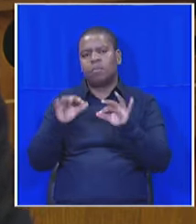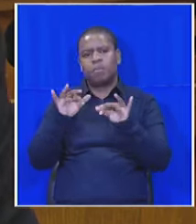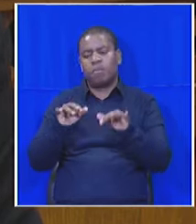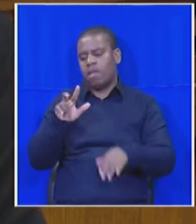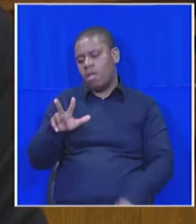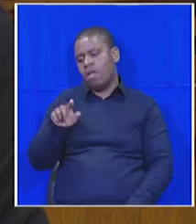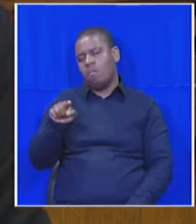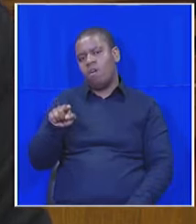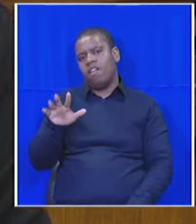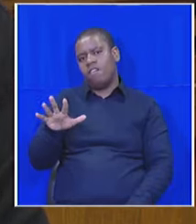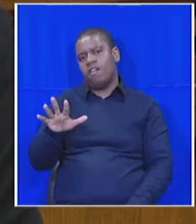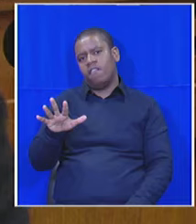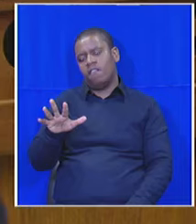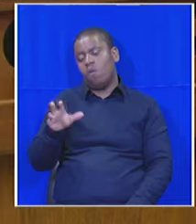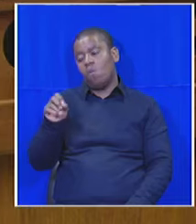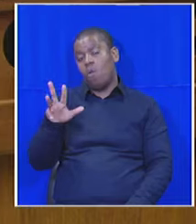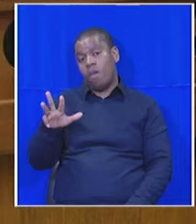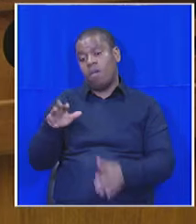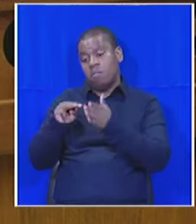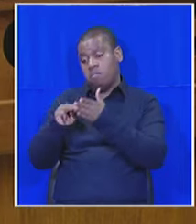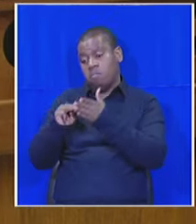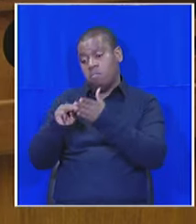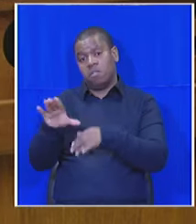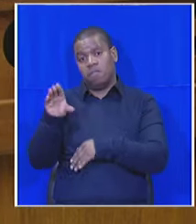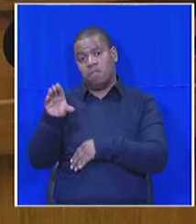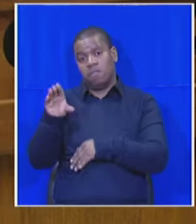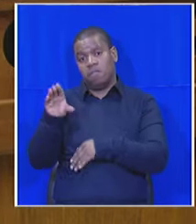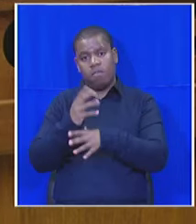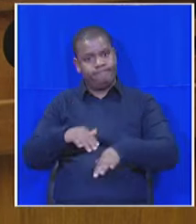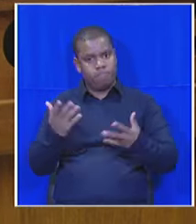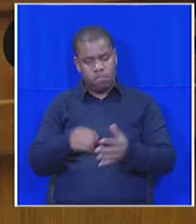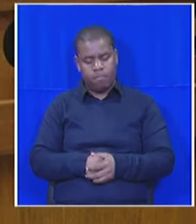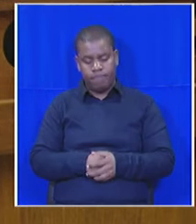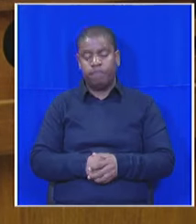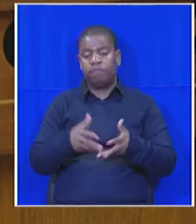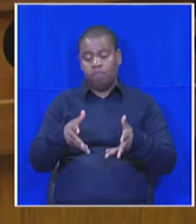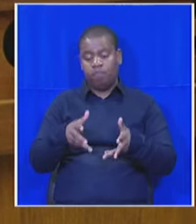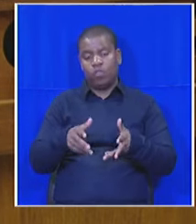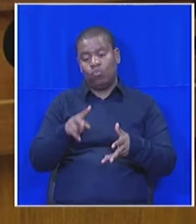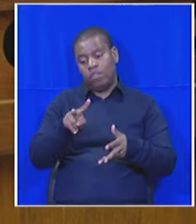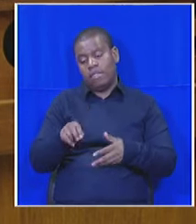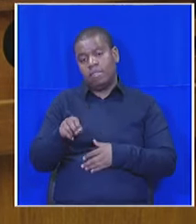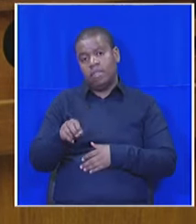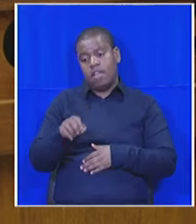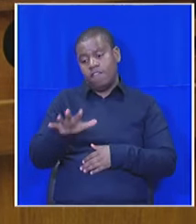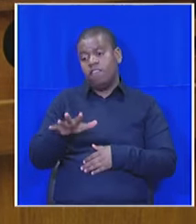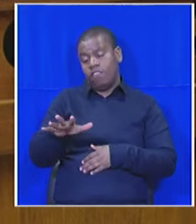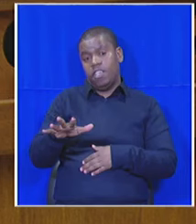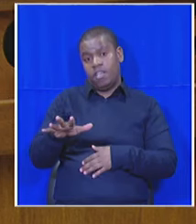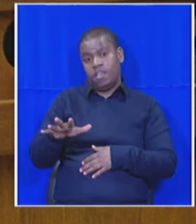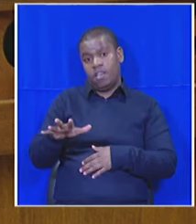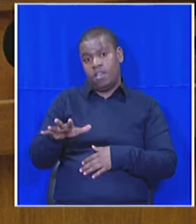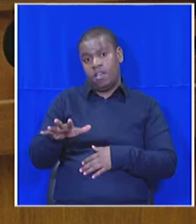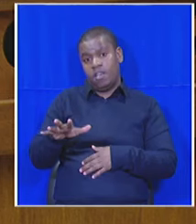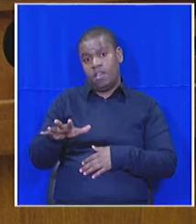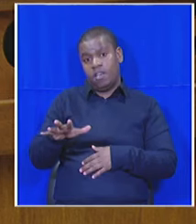8.9 million unemployed South Africans. In the 2016 budget vote, Selga was identified by former Coga Minister